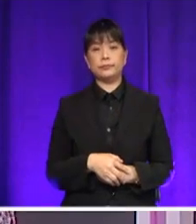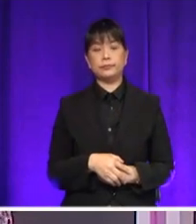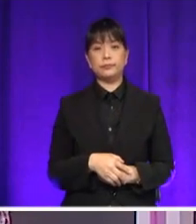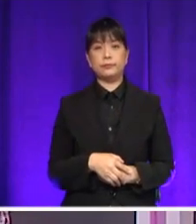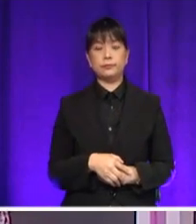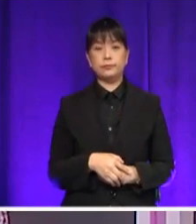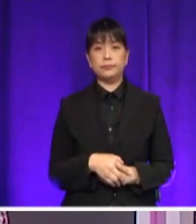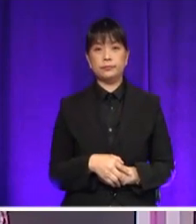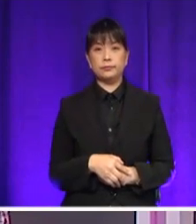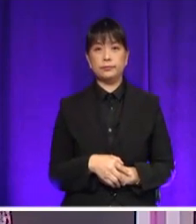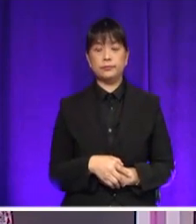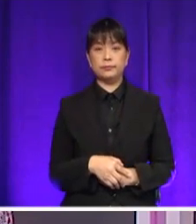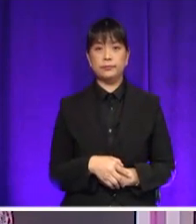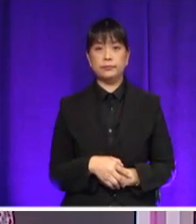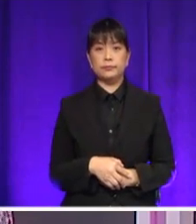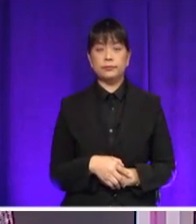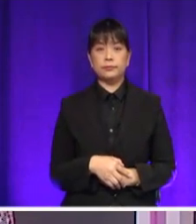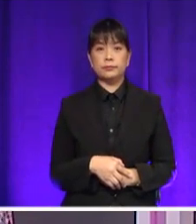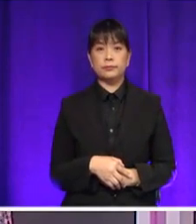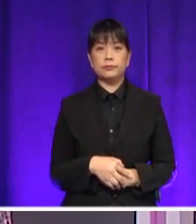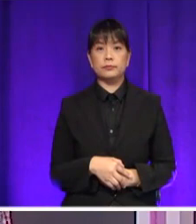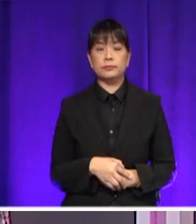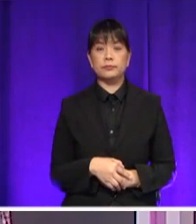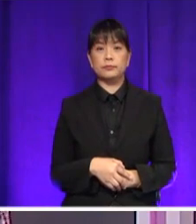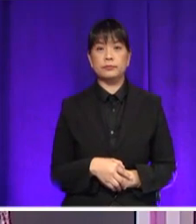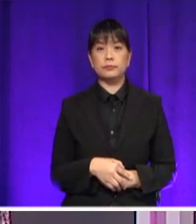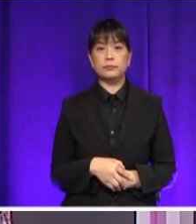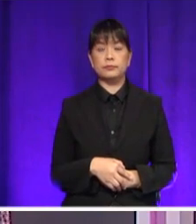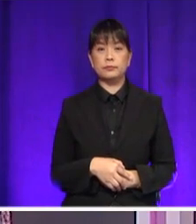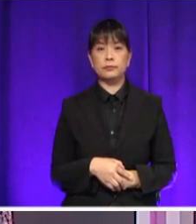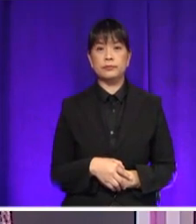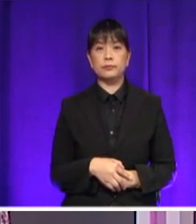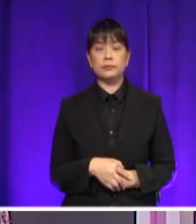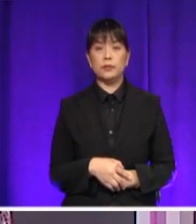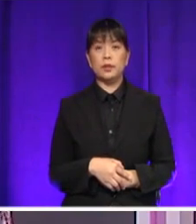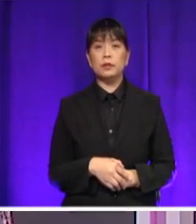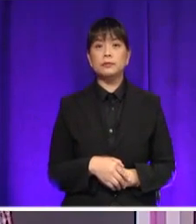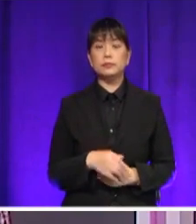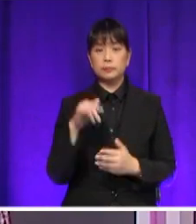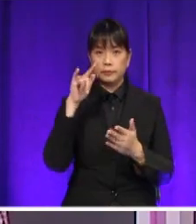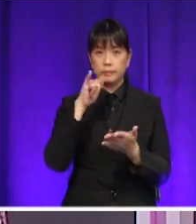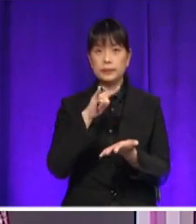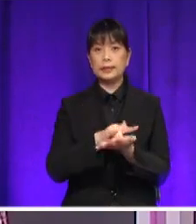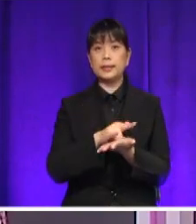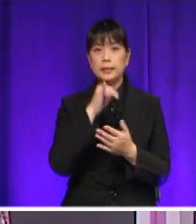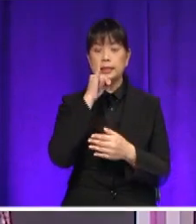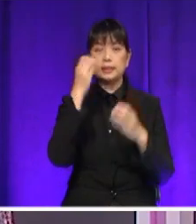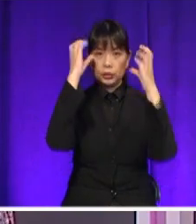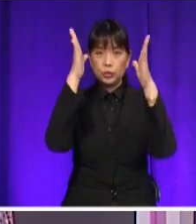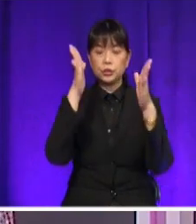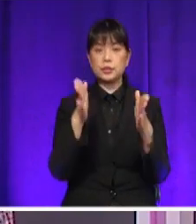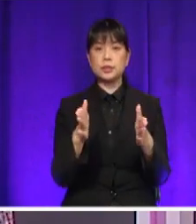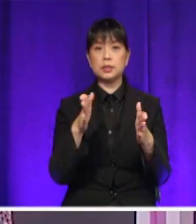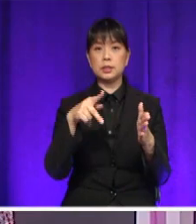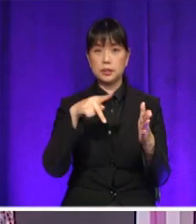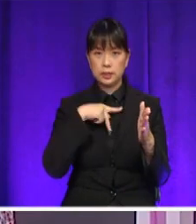exercise because it's a total body exercise. That would be my justification for the reason why